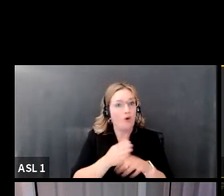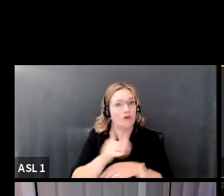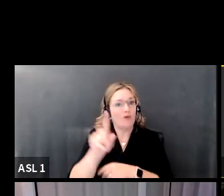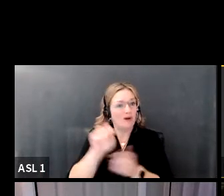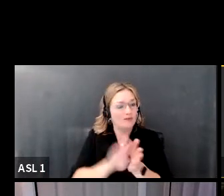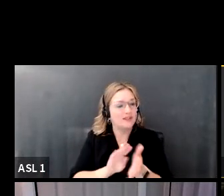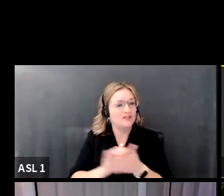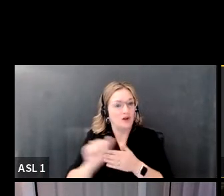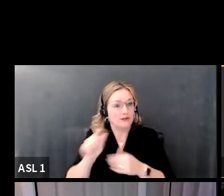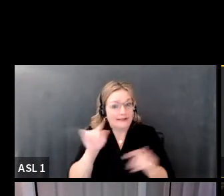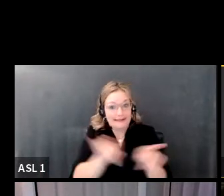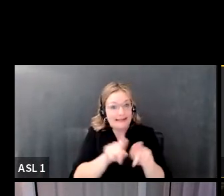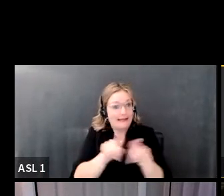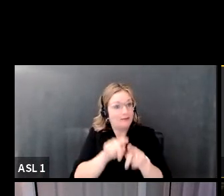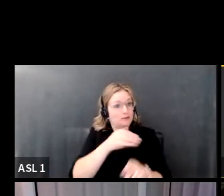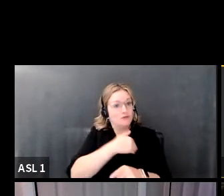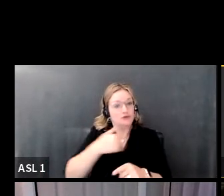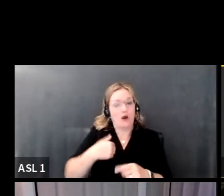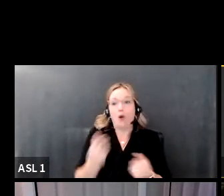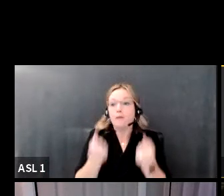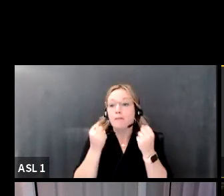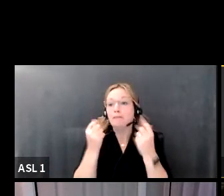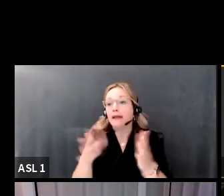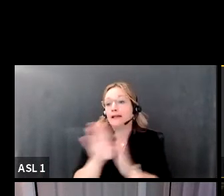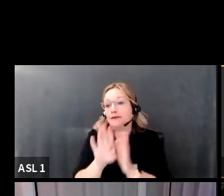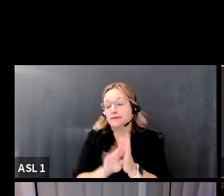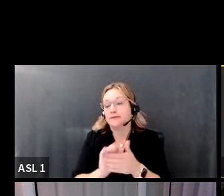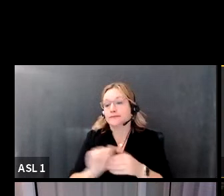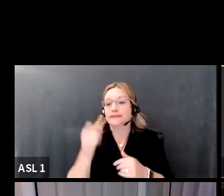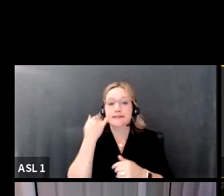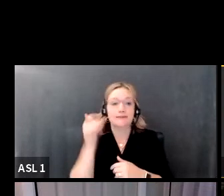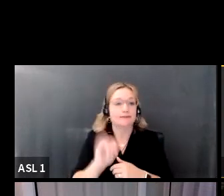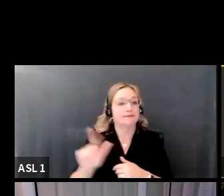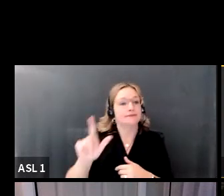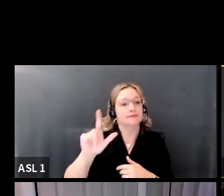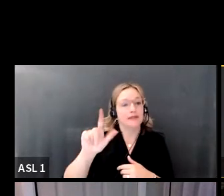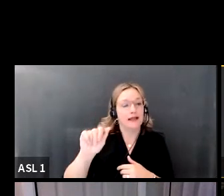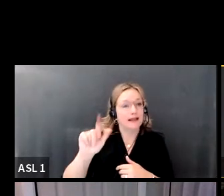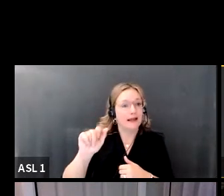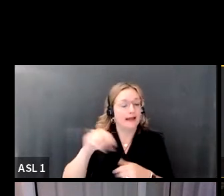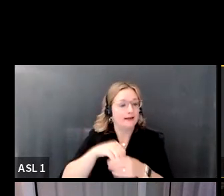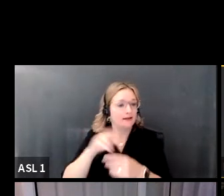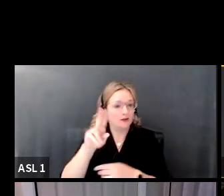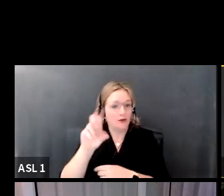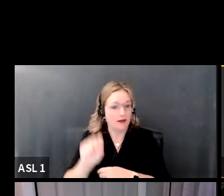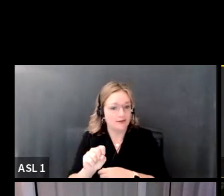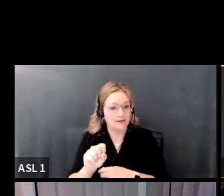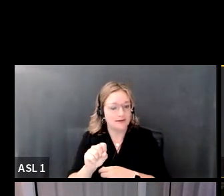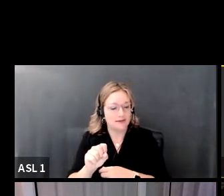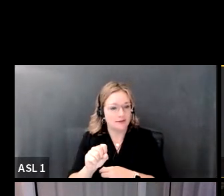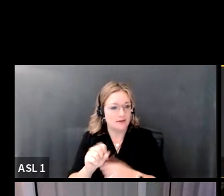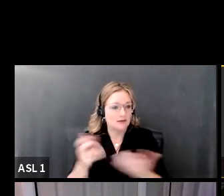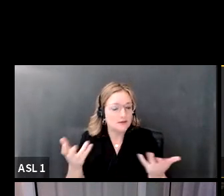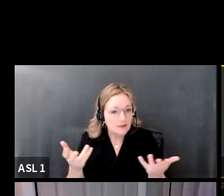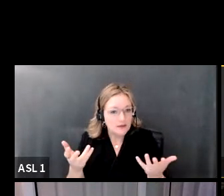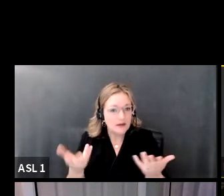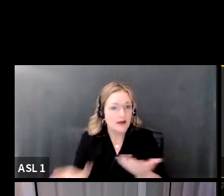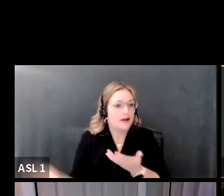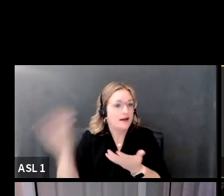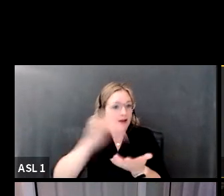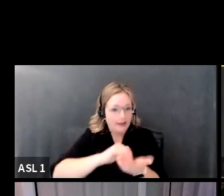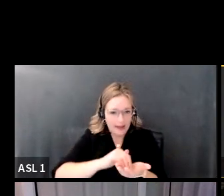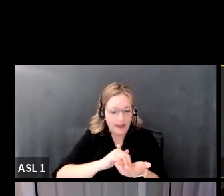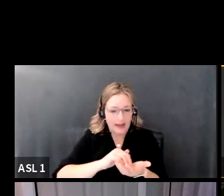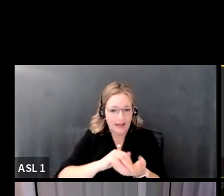toronto does or even several billion as with cities like los angeles in the us and it would still never be enough this again and